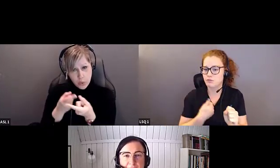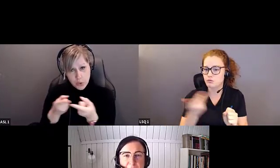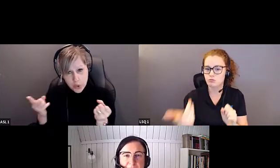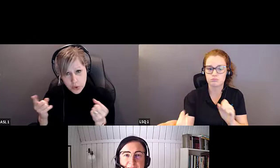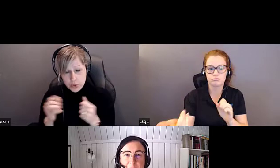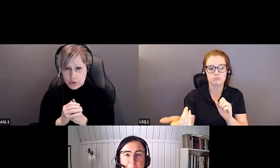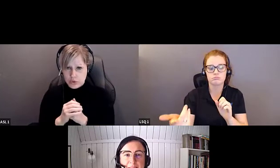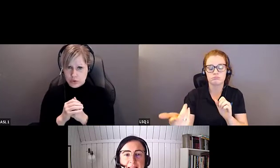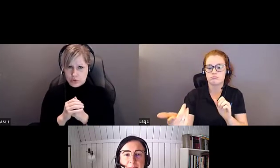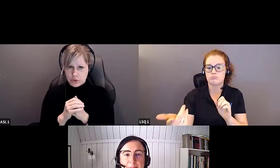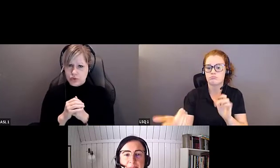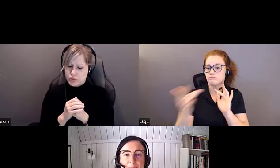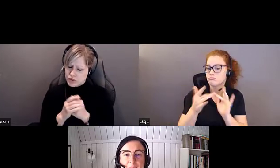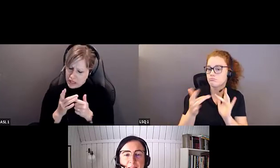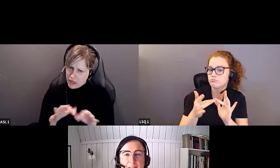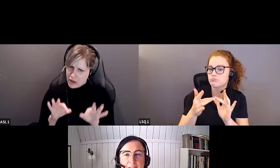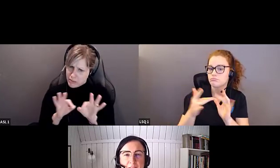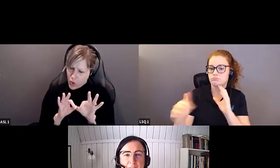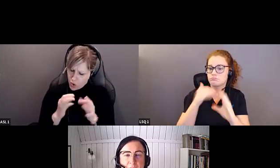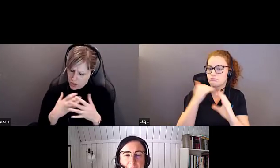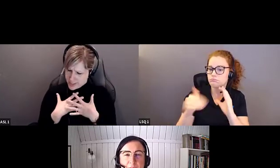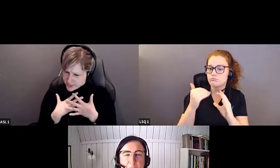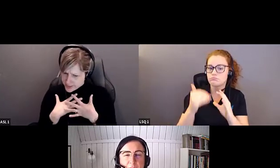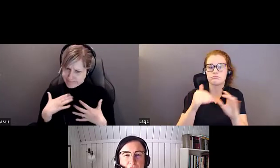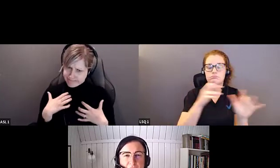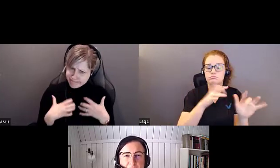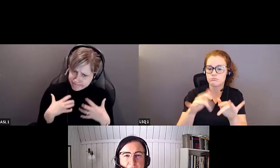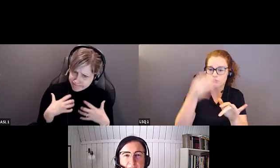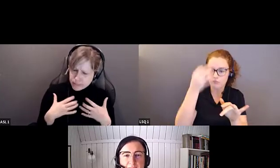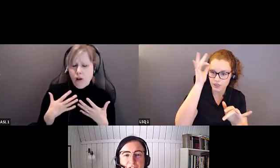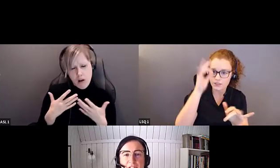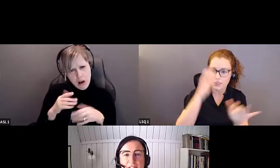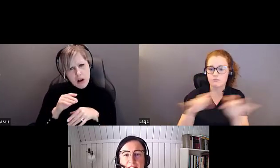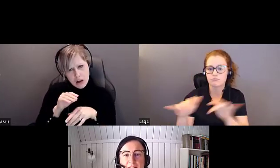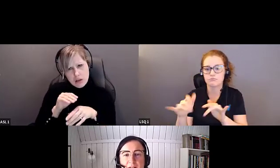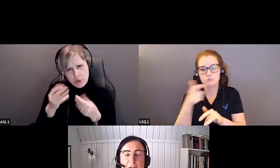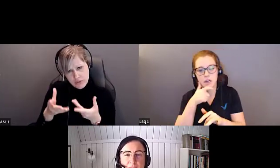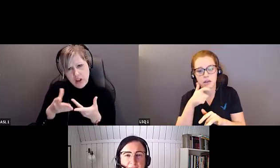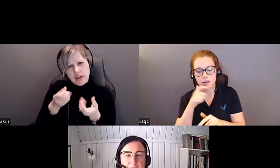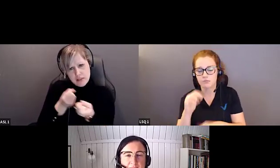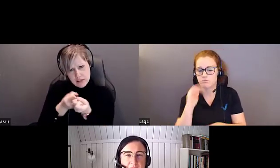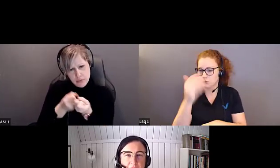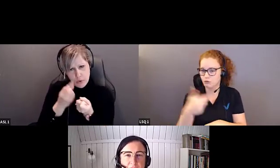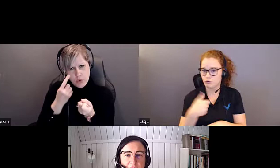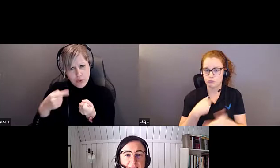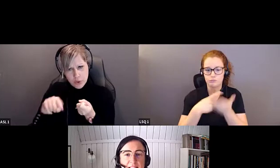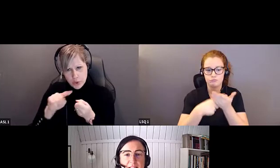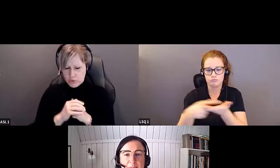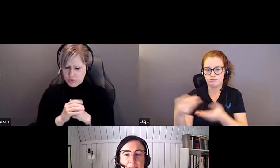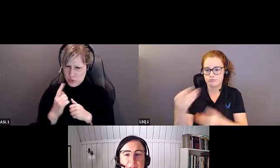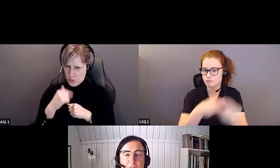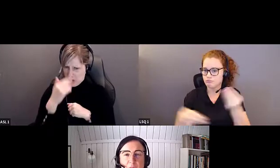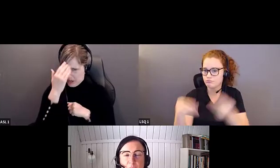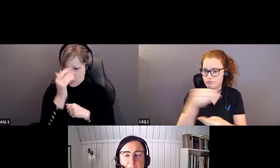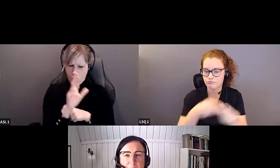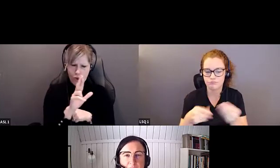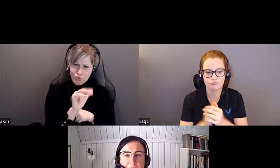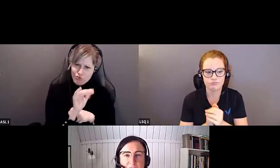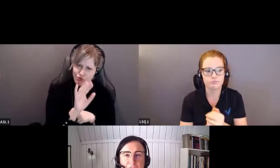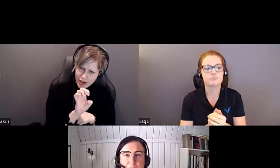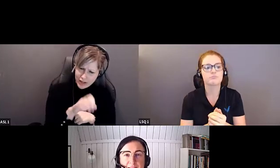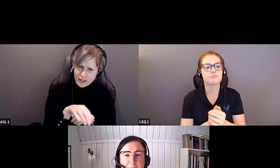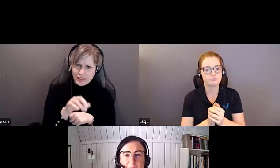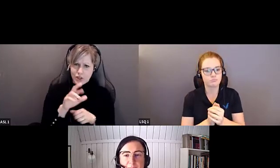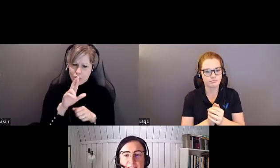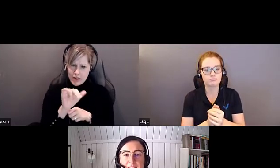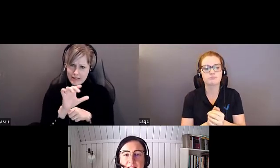support everyone's well-being. We appreciate that discussions on race, racism, white